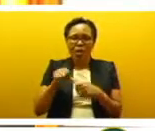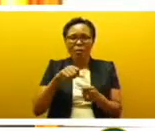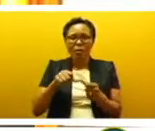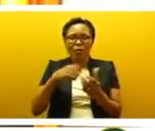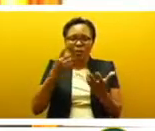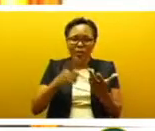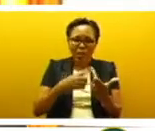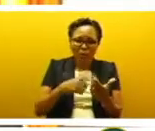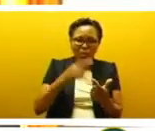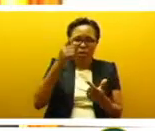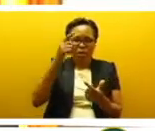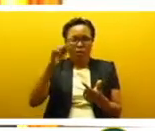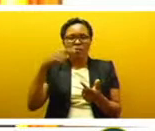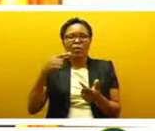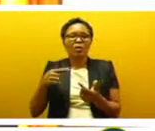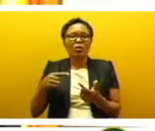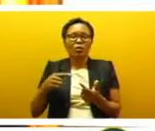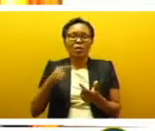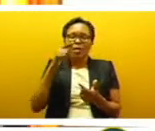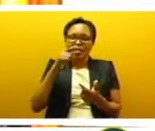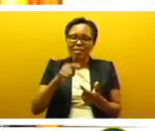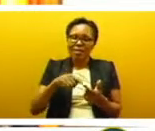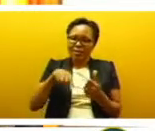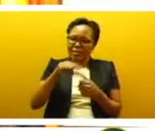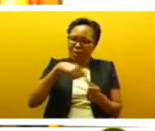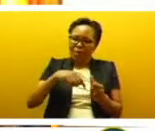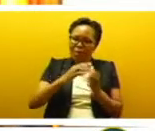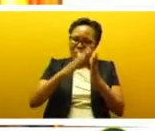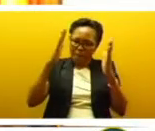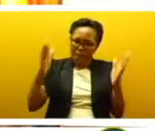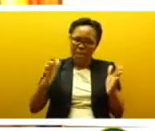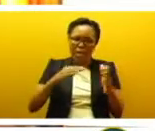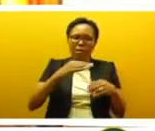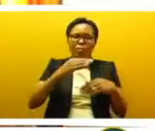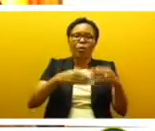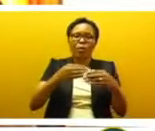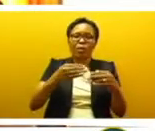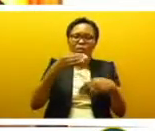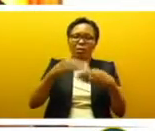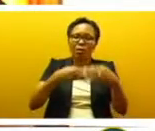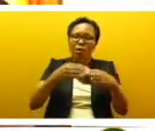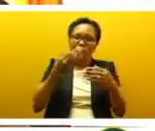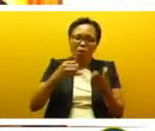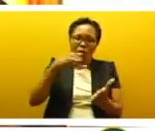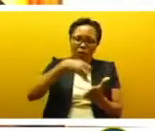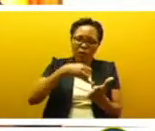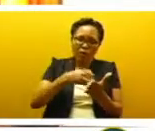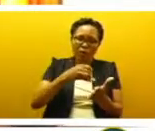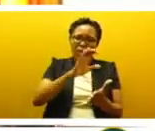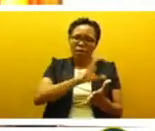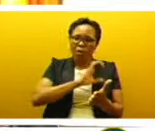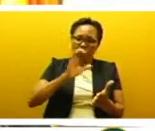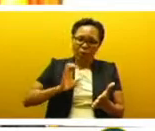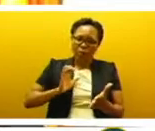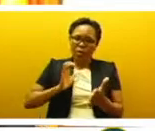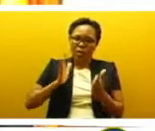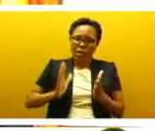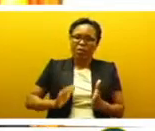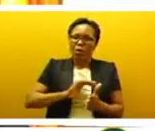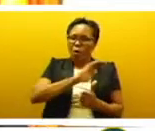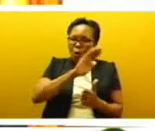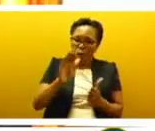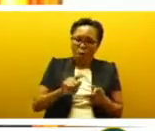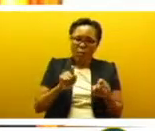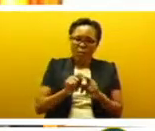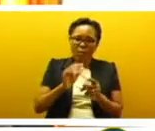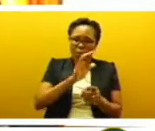tallying and verification. It is about the bigger process of the involvement of commissioners and a split commission.